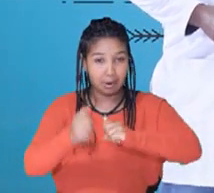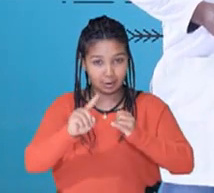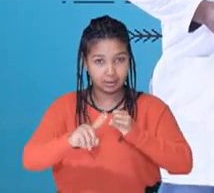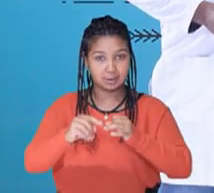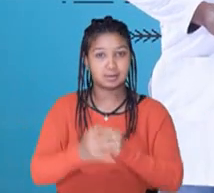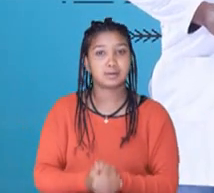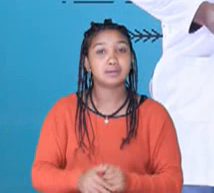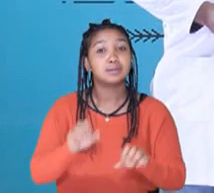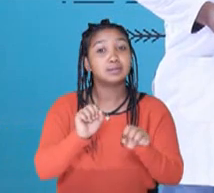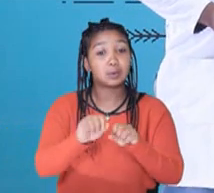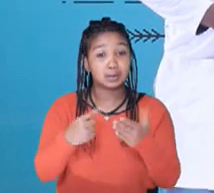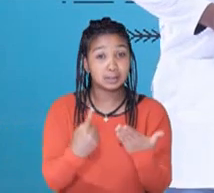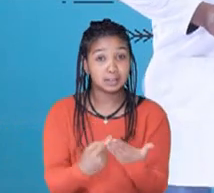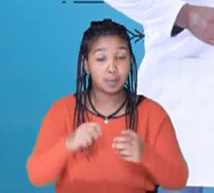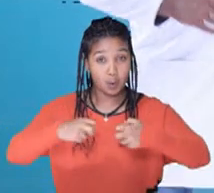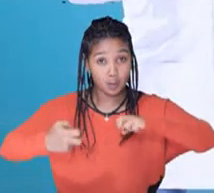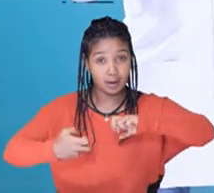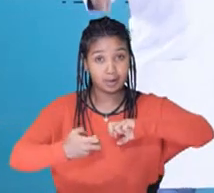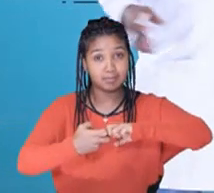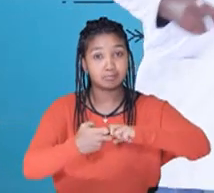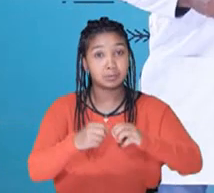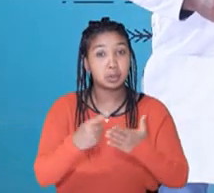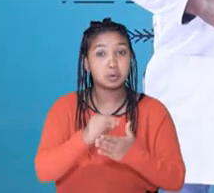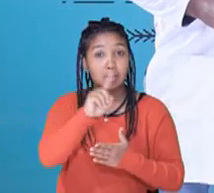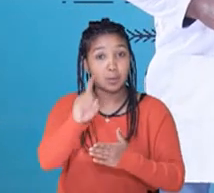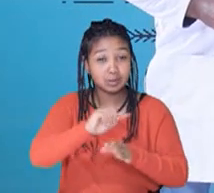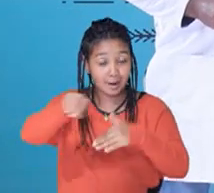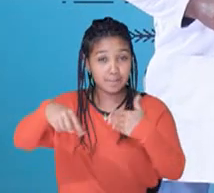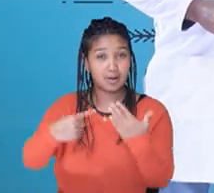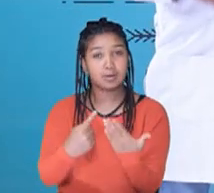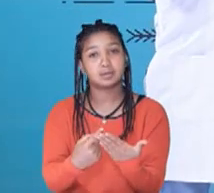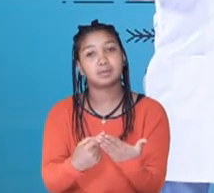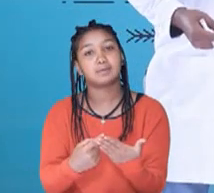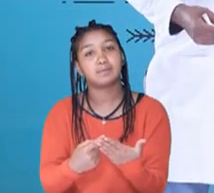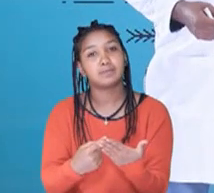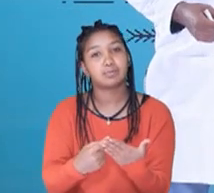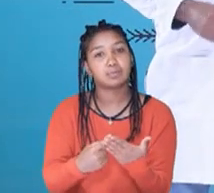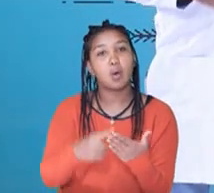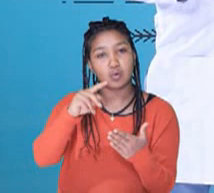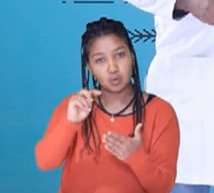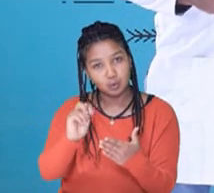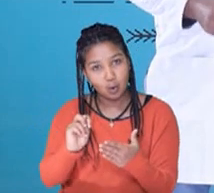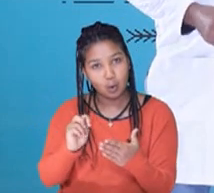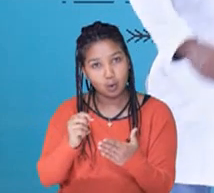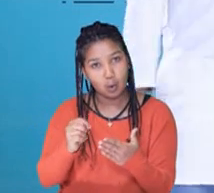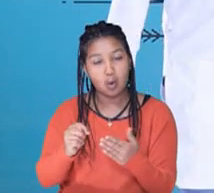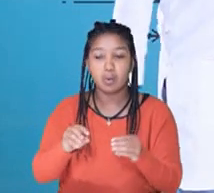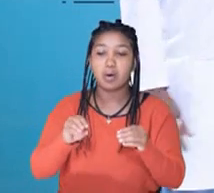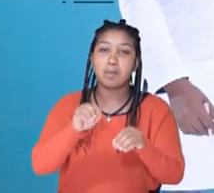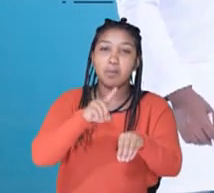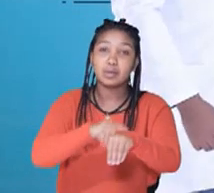last. So on that problem, it was a question about a torque or moment of